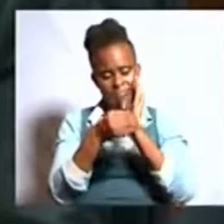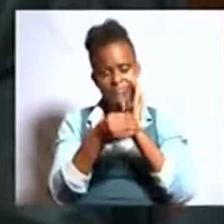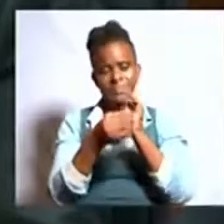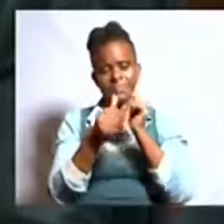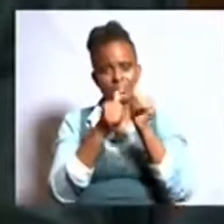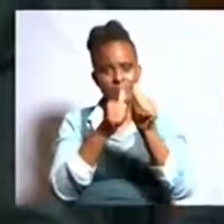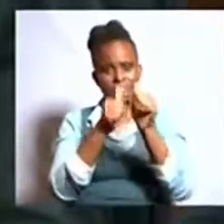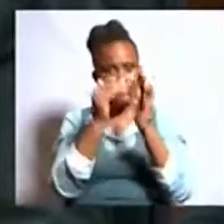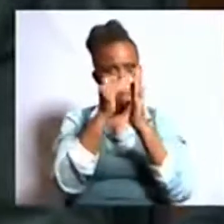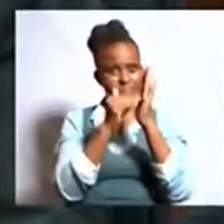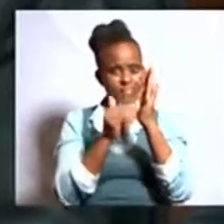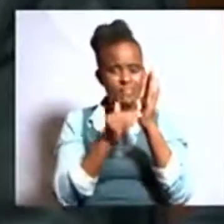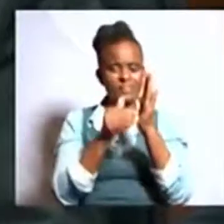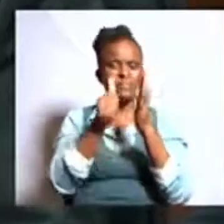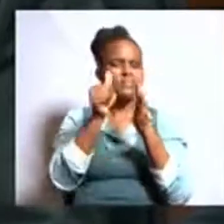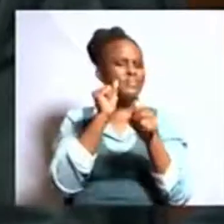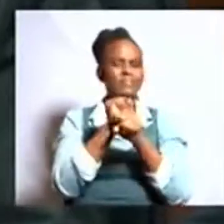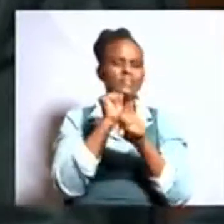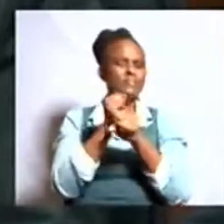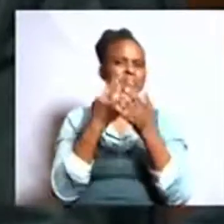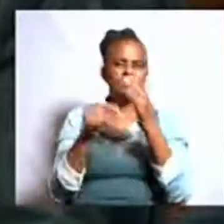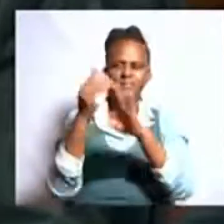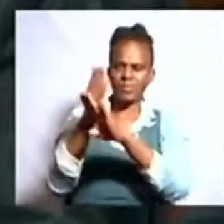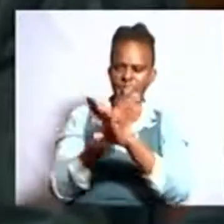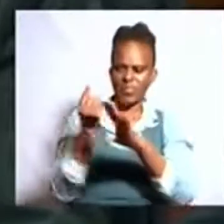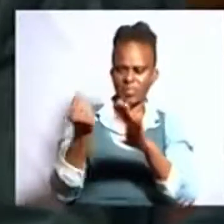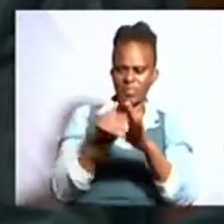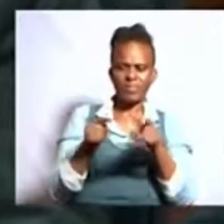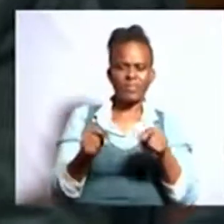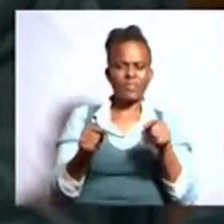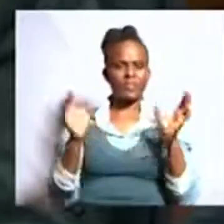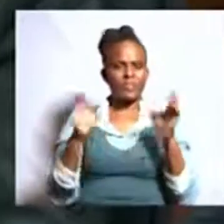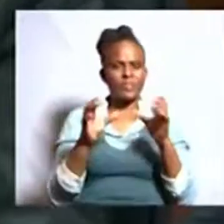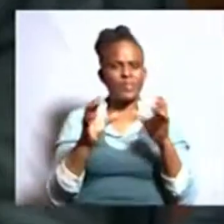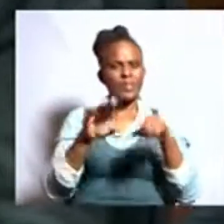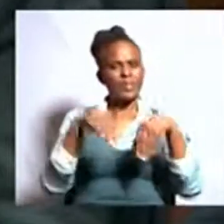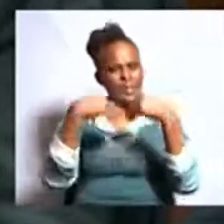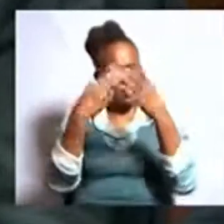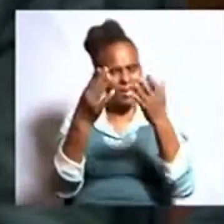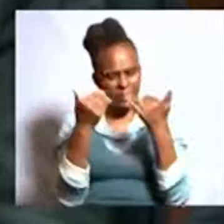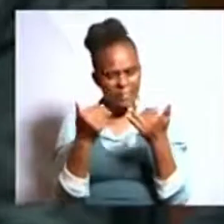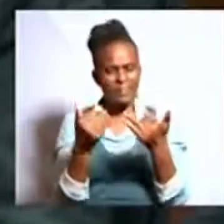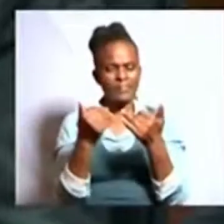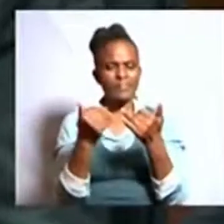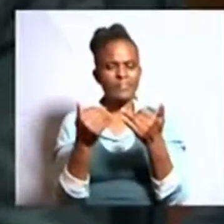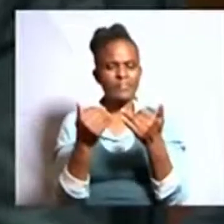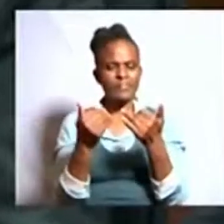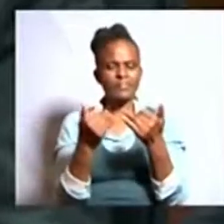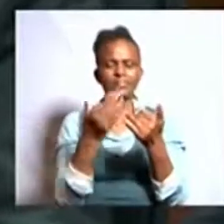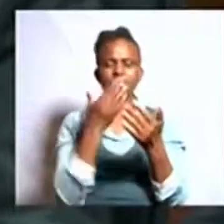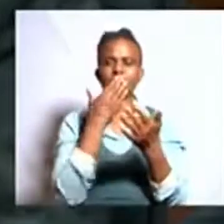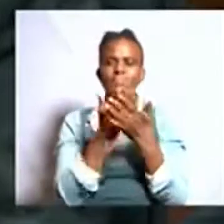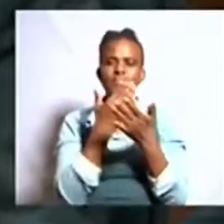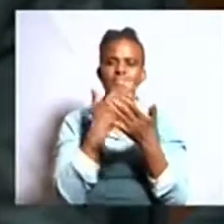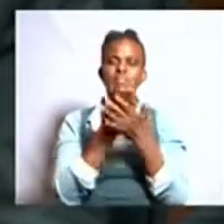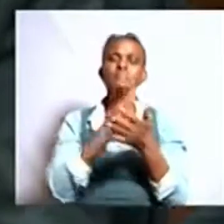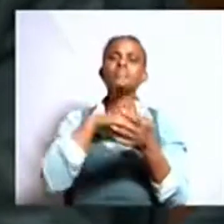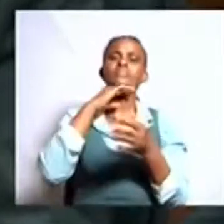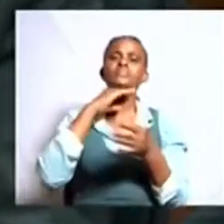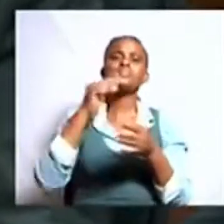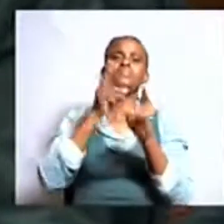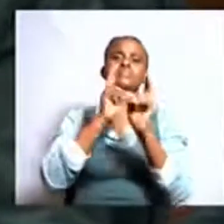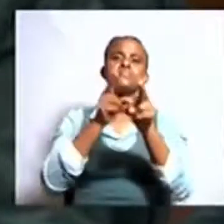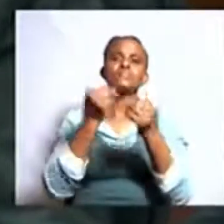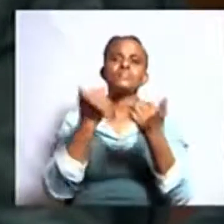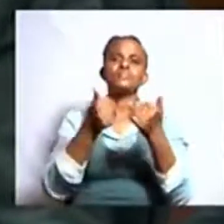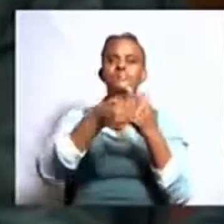guidelines, what have you done as you come before this committee? Is to provide a satisfactory answer to show that you